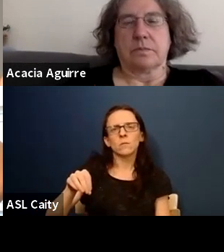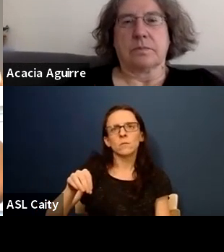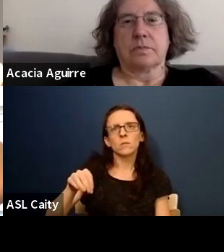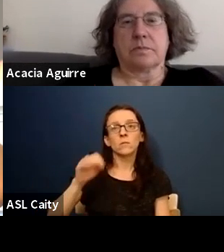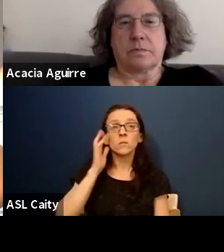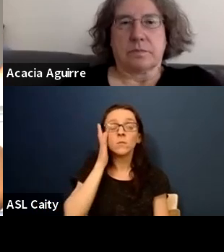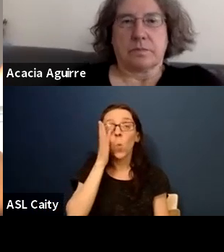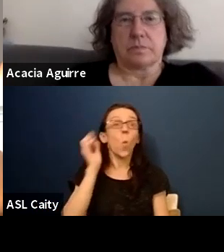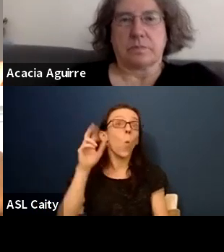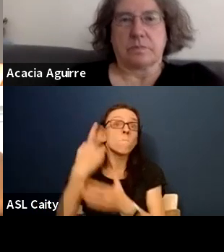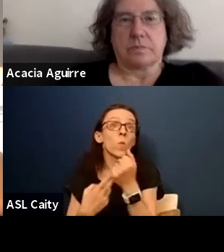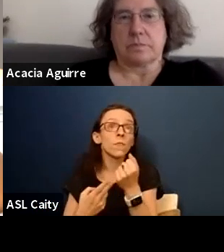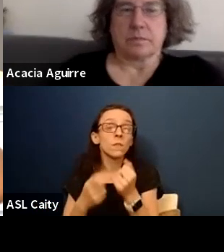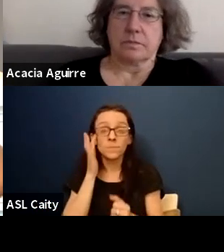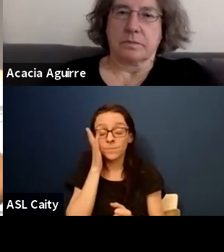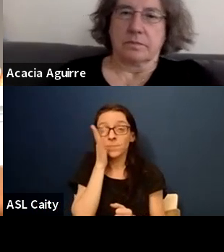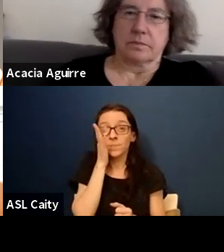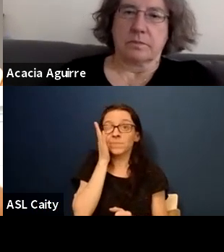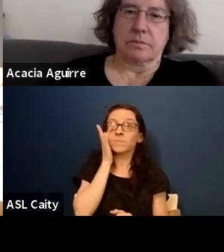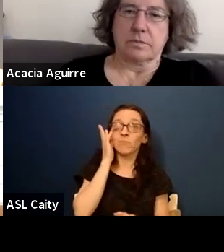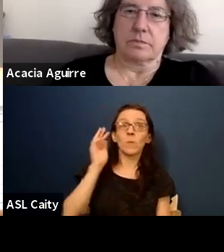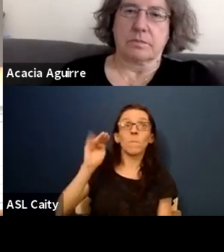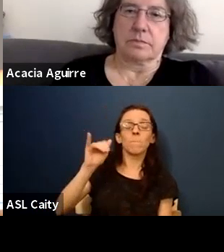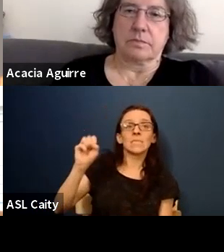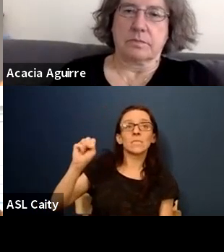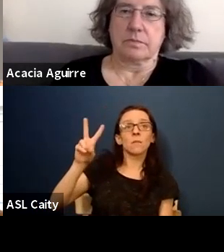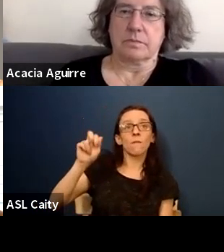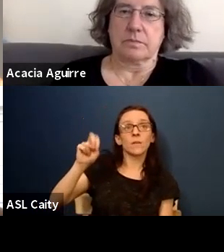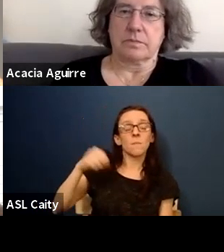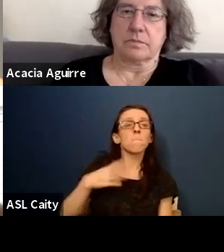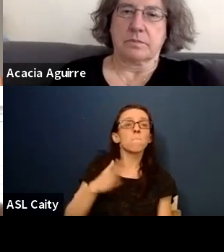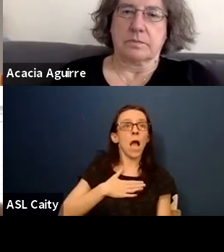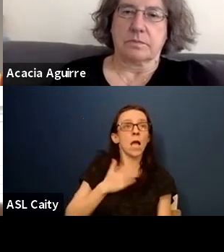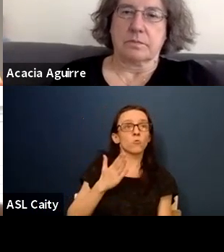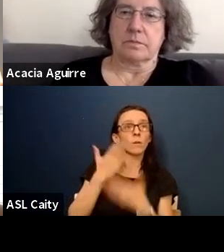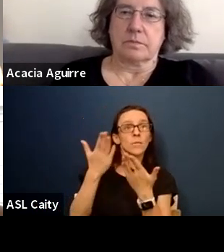heard, or both? what I heard was the recommendation on the table was 100%.